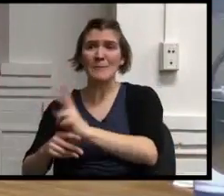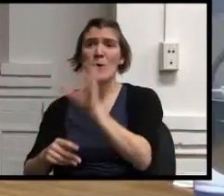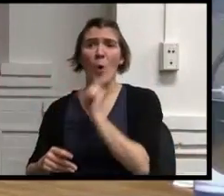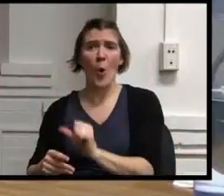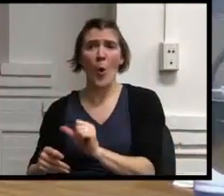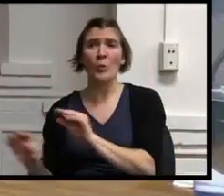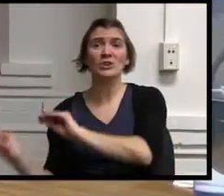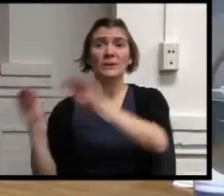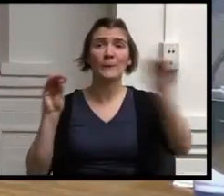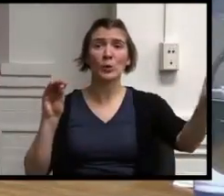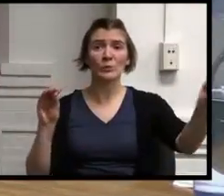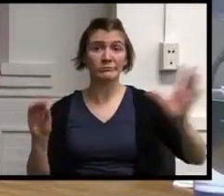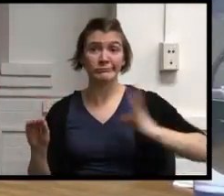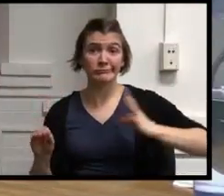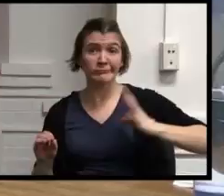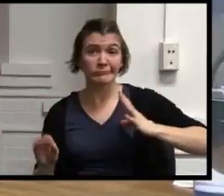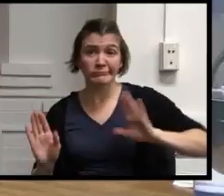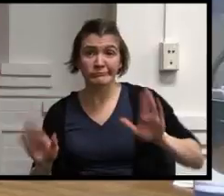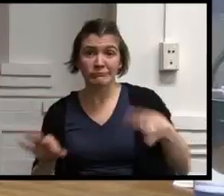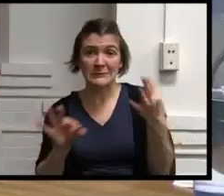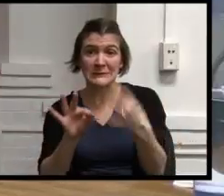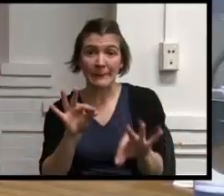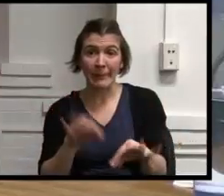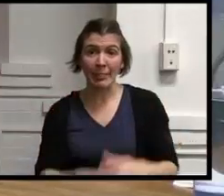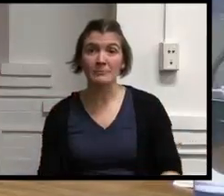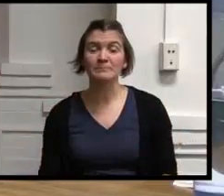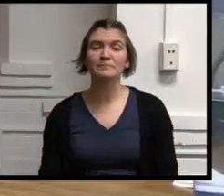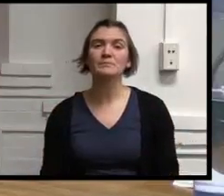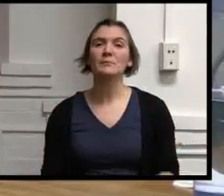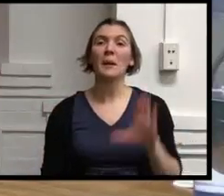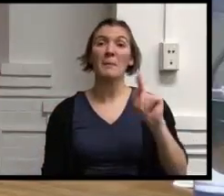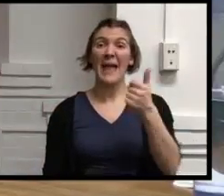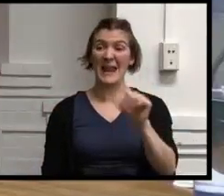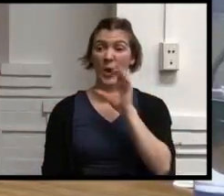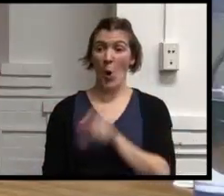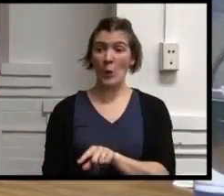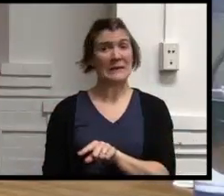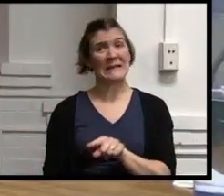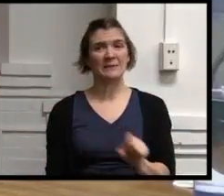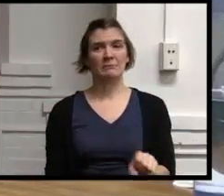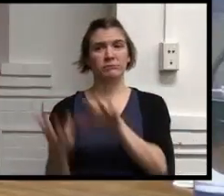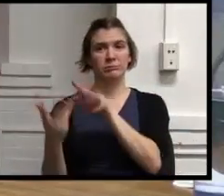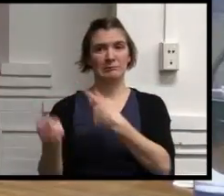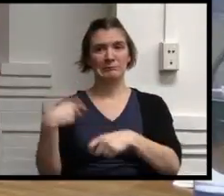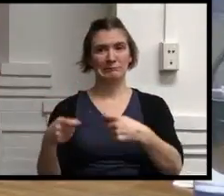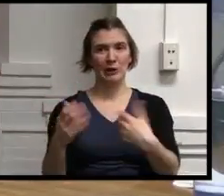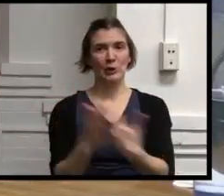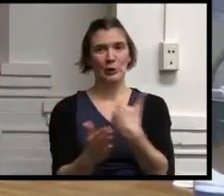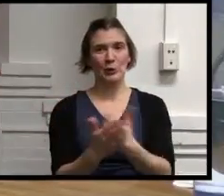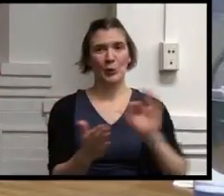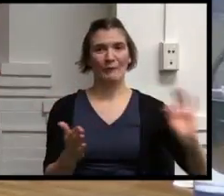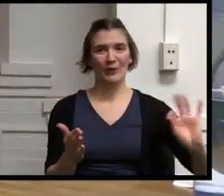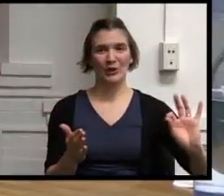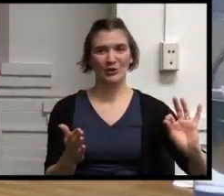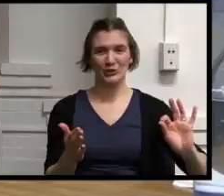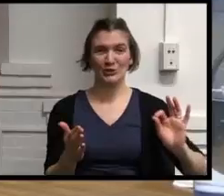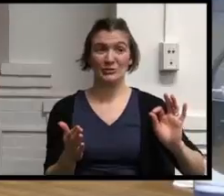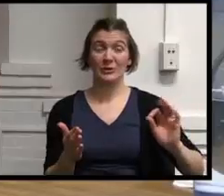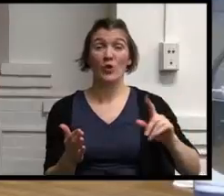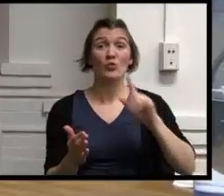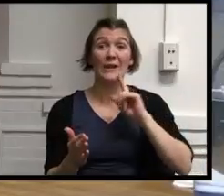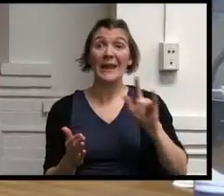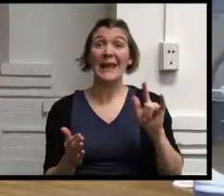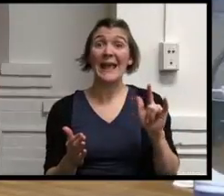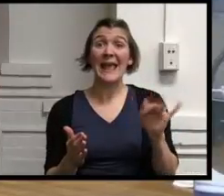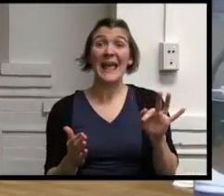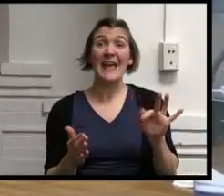We transported over into the new station. And so this $14,000 expense, would have been